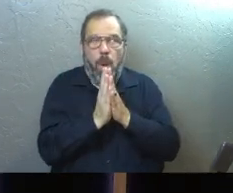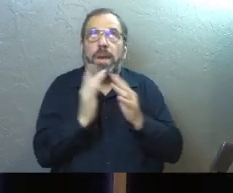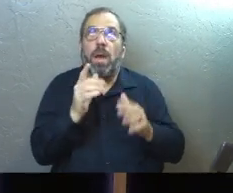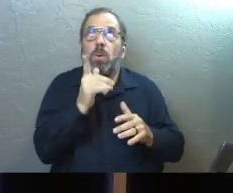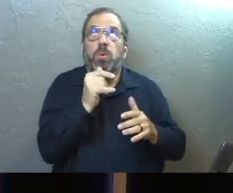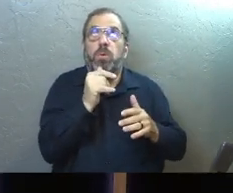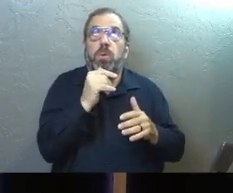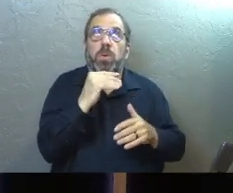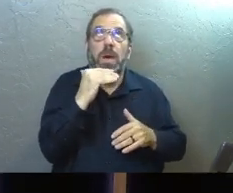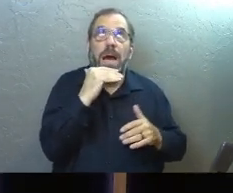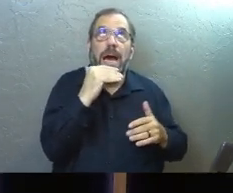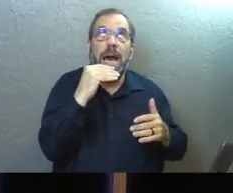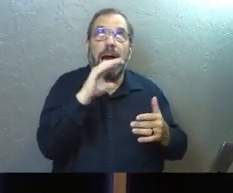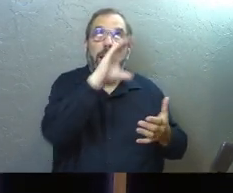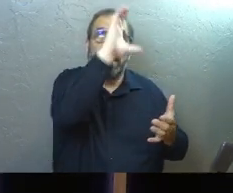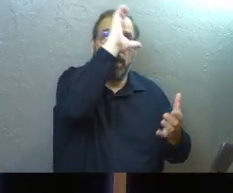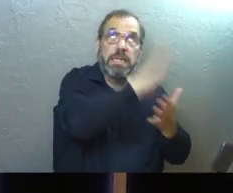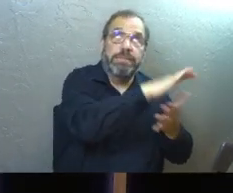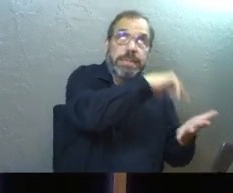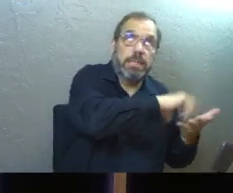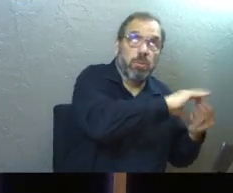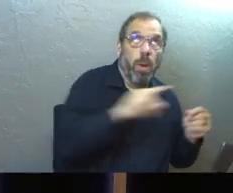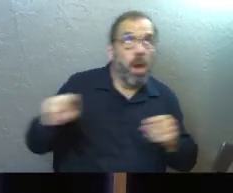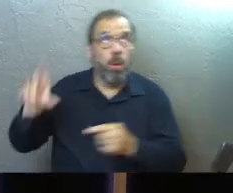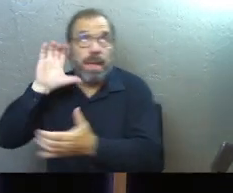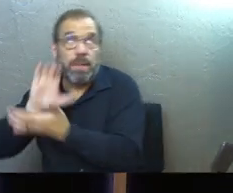track of who's believing what thing. And